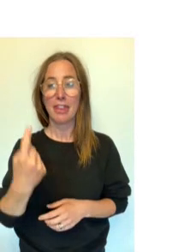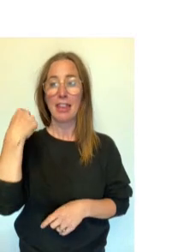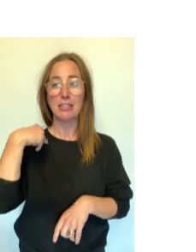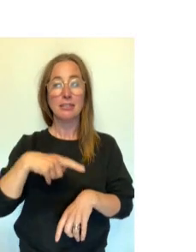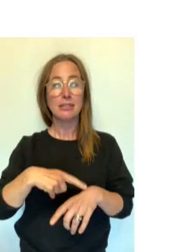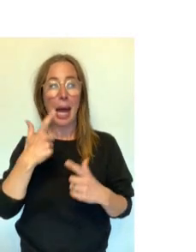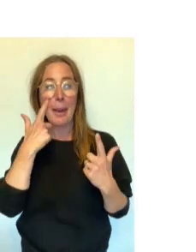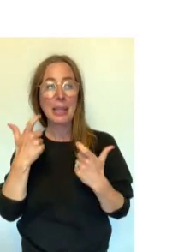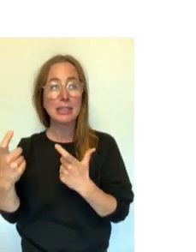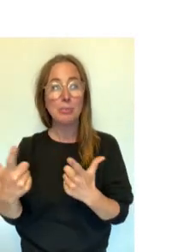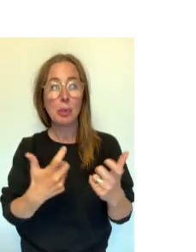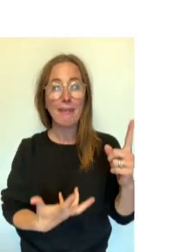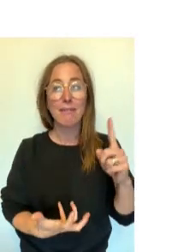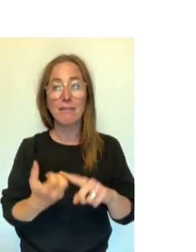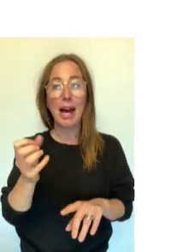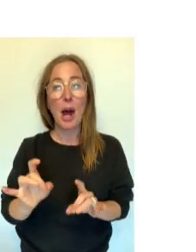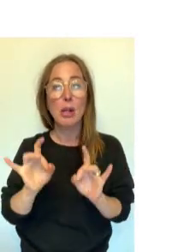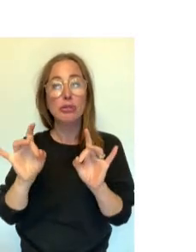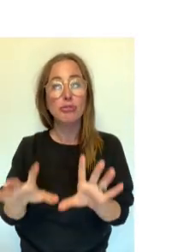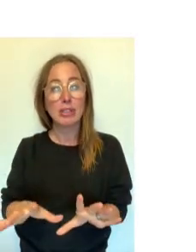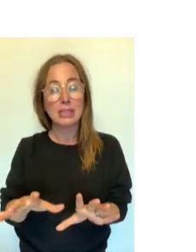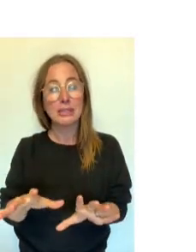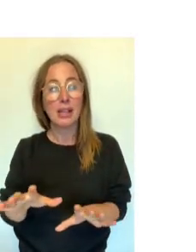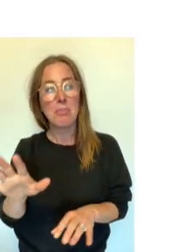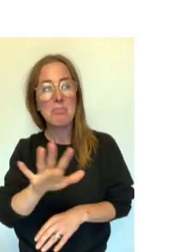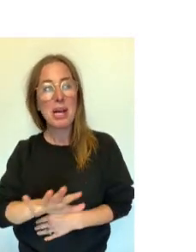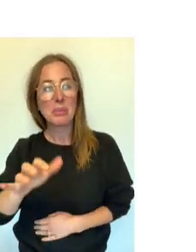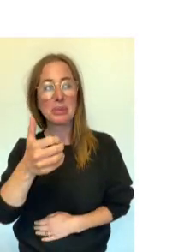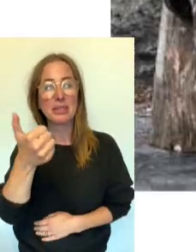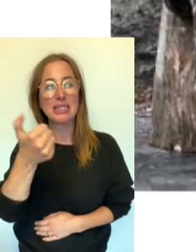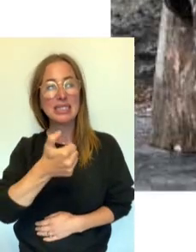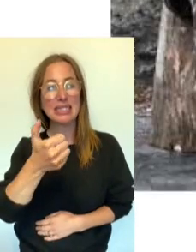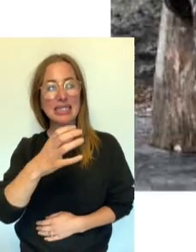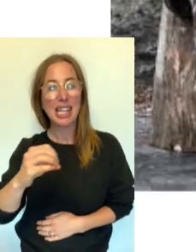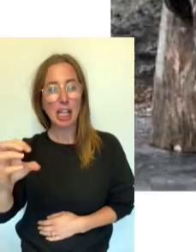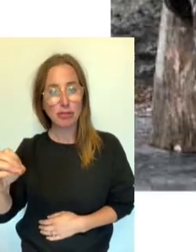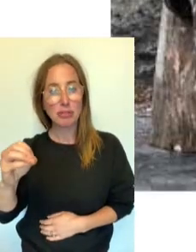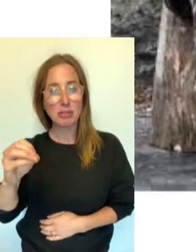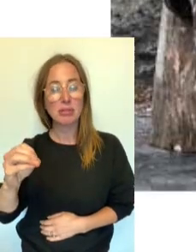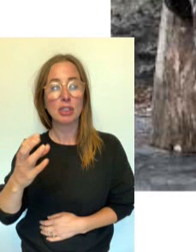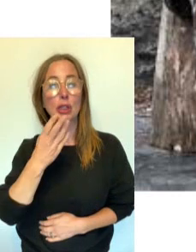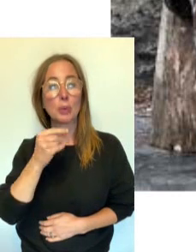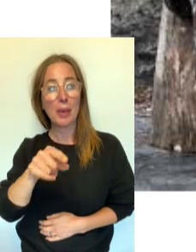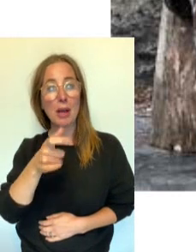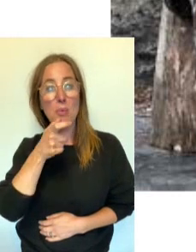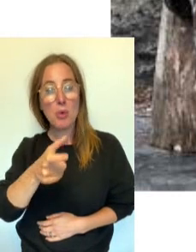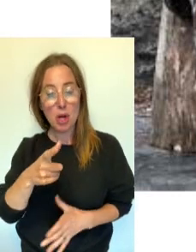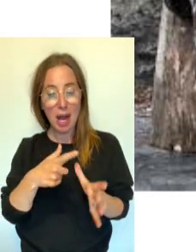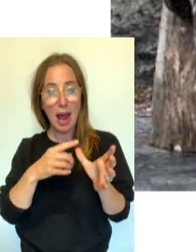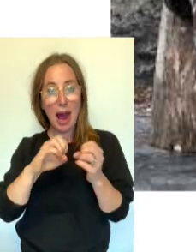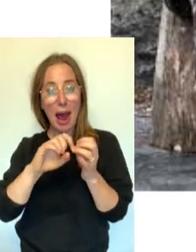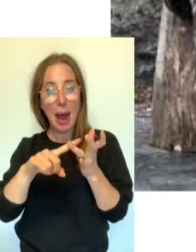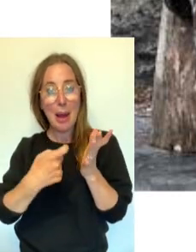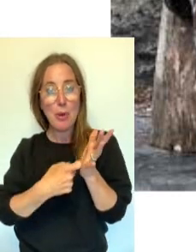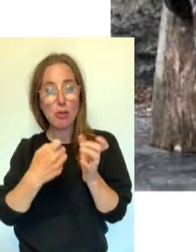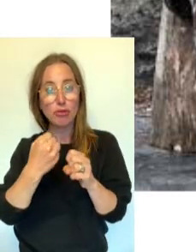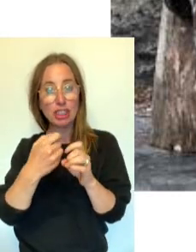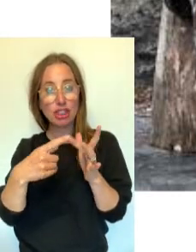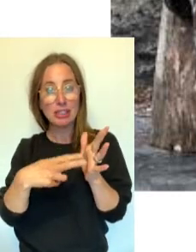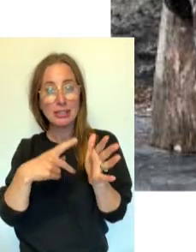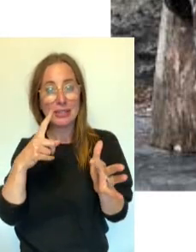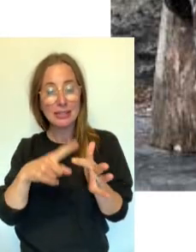to refer to the indigenous people they met there. Incidentally, it is thought that humans first arrived